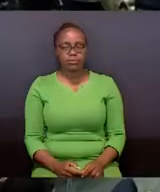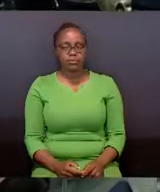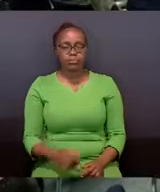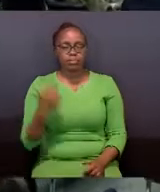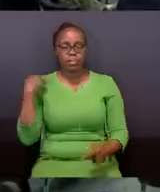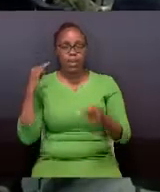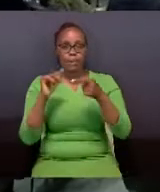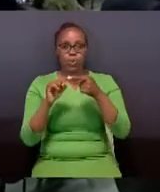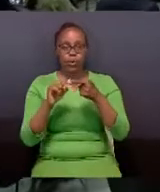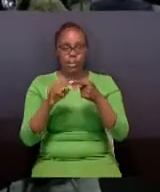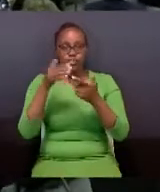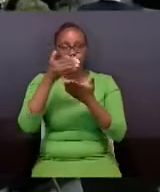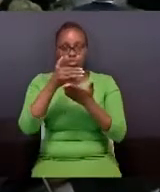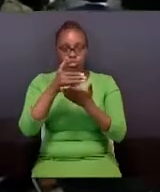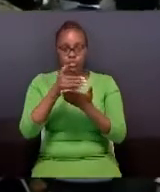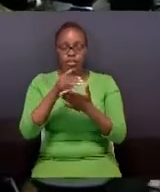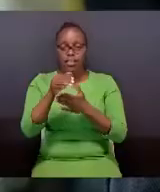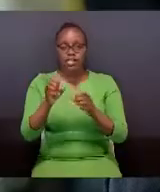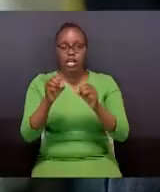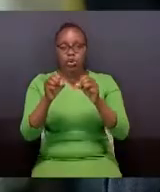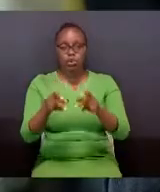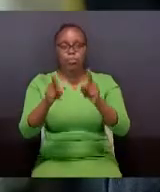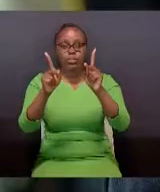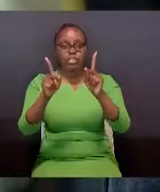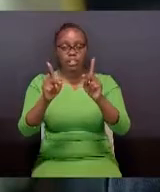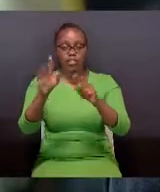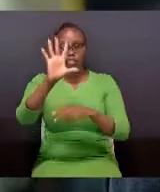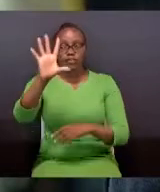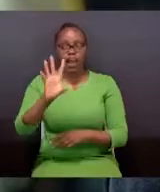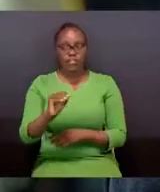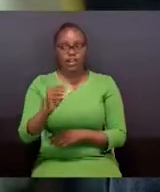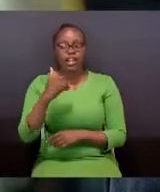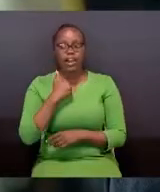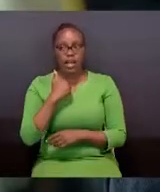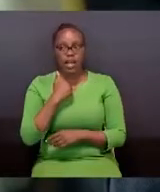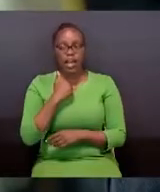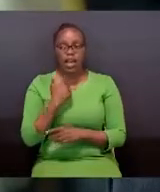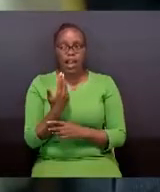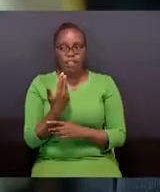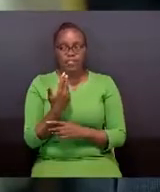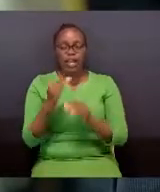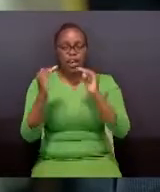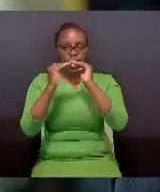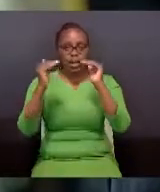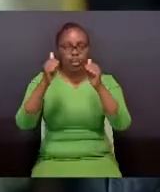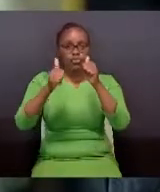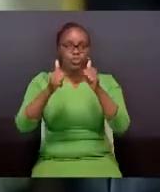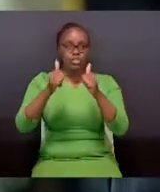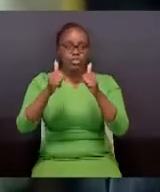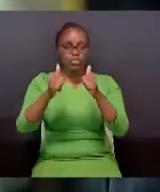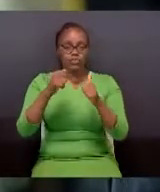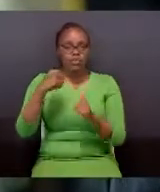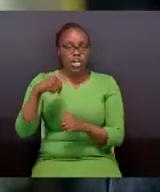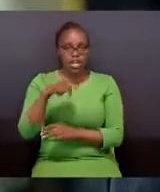First of all, indeed, it is an opportunity that Africa has arrived at a point where